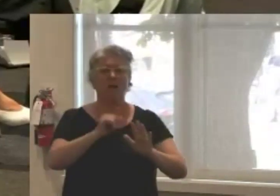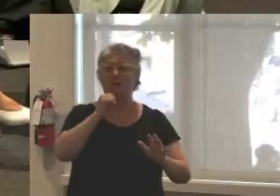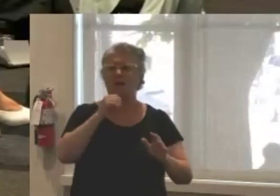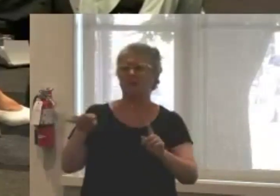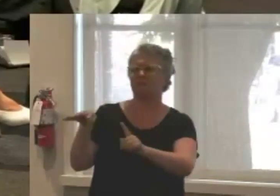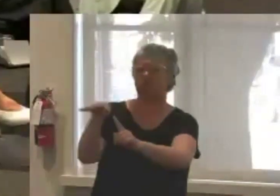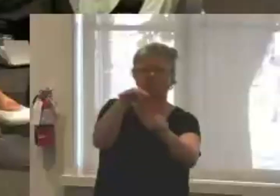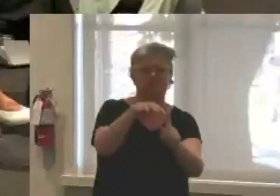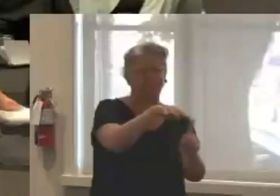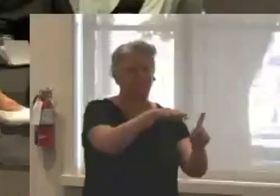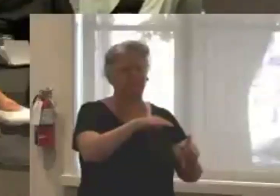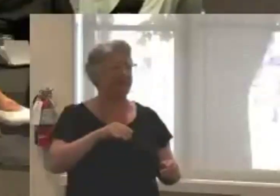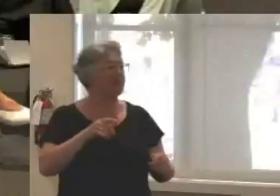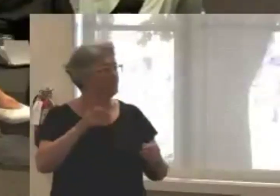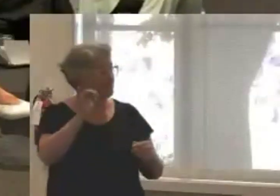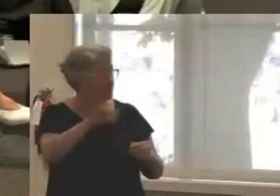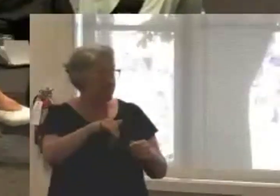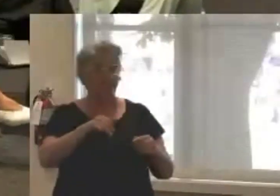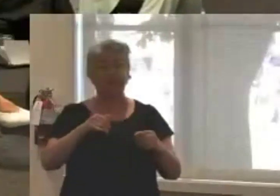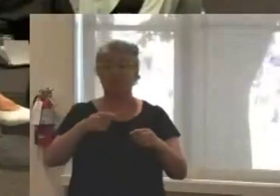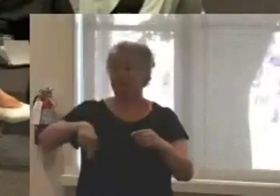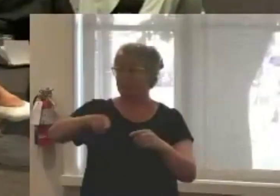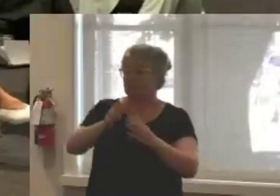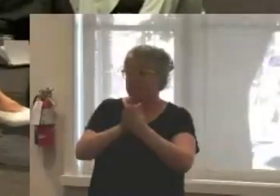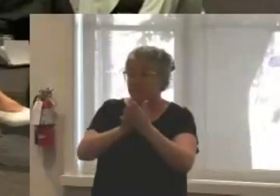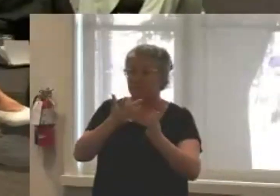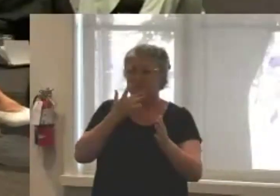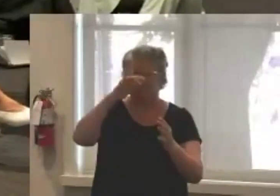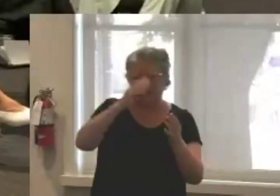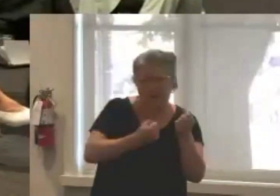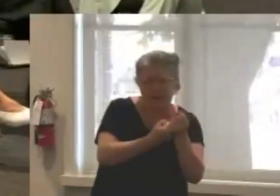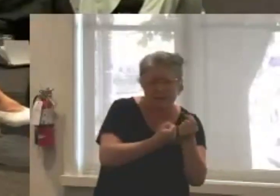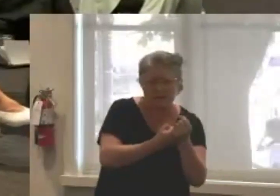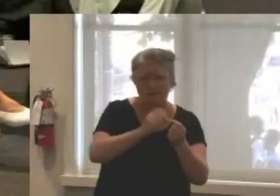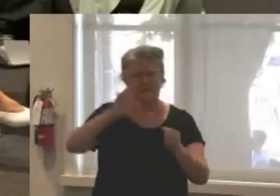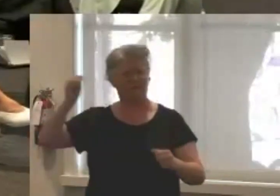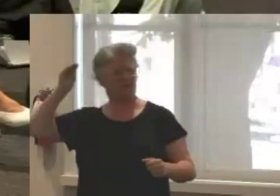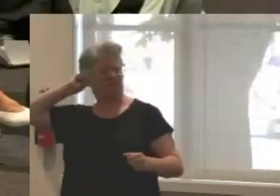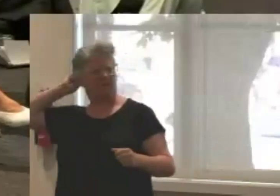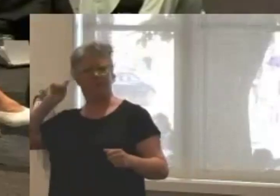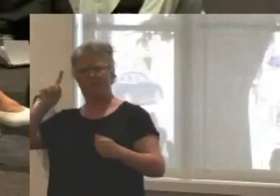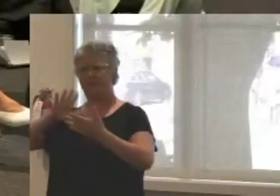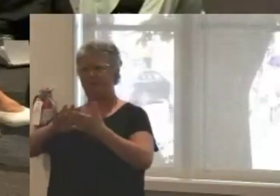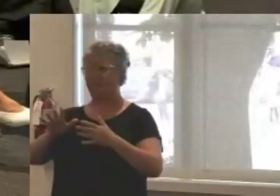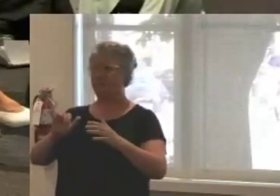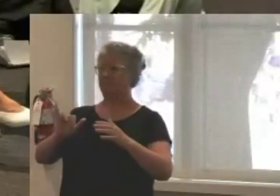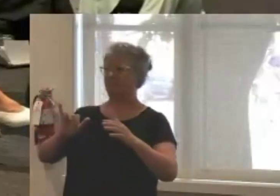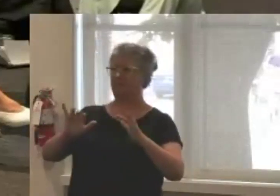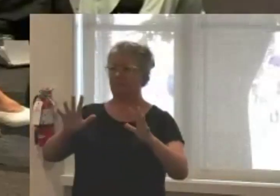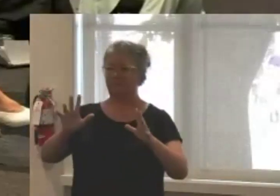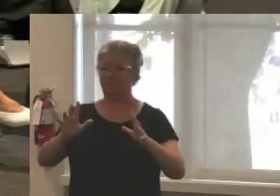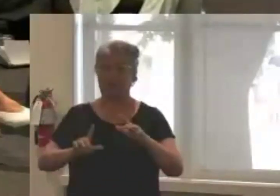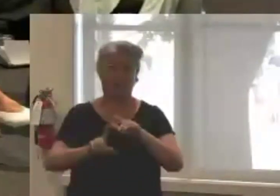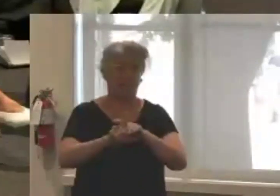just to understand where we fall and what implicit biases we might have that might or might not come up when we're working with people. Because